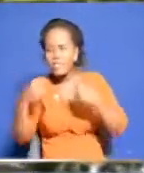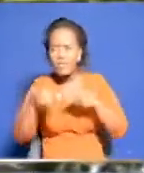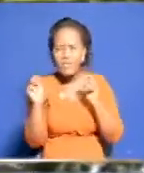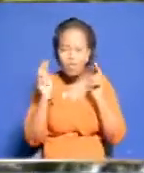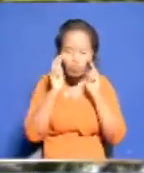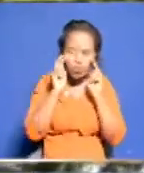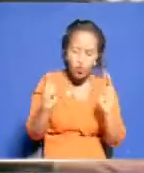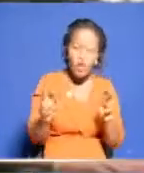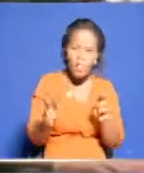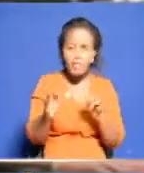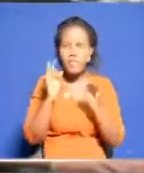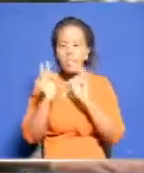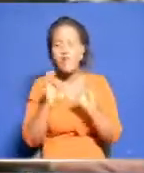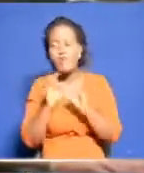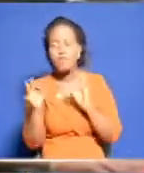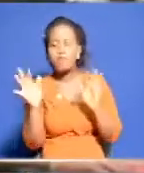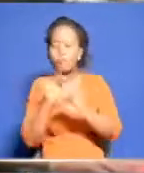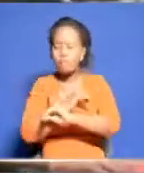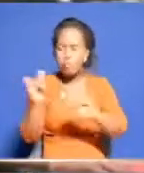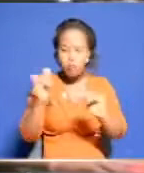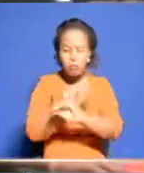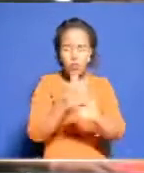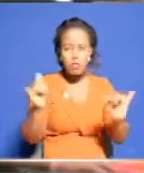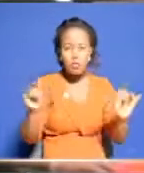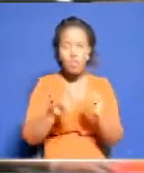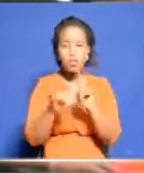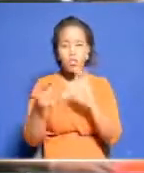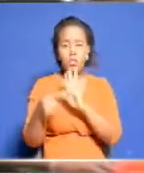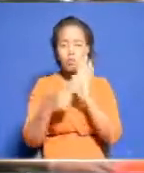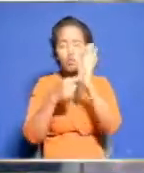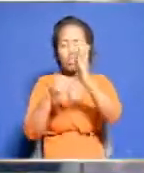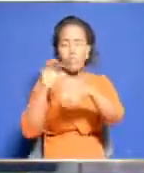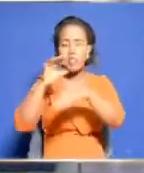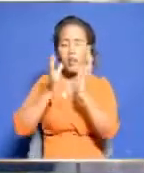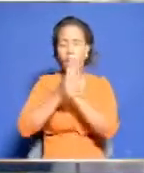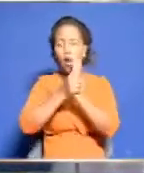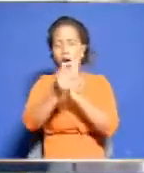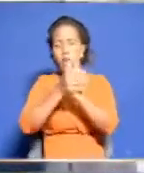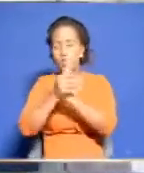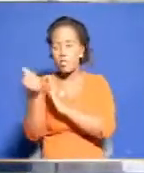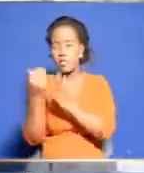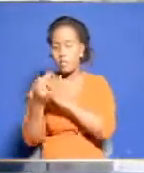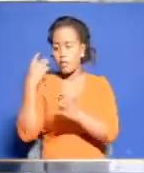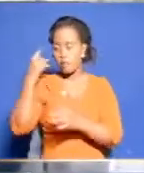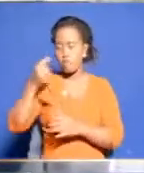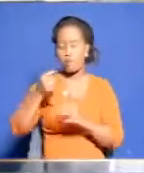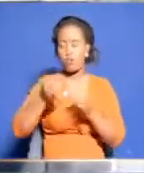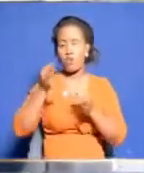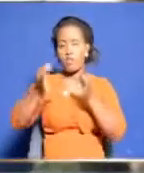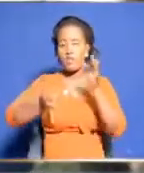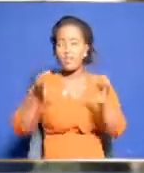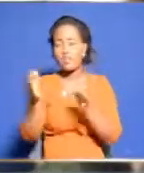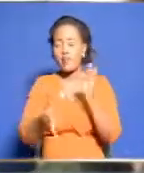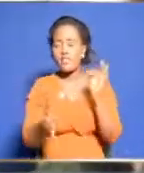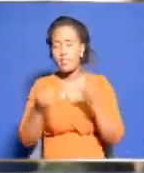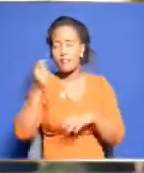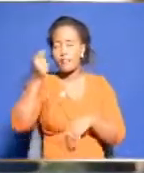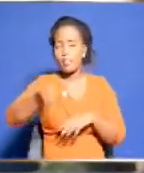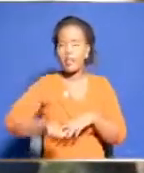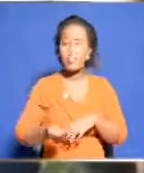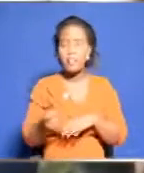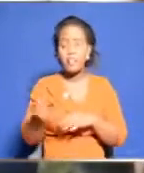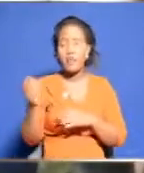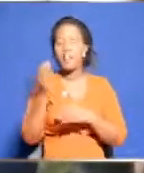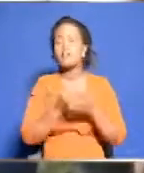were groomed and had an opportunity to showcase their skills before the judges, even with some going overboard